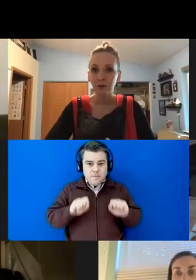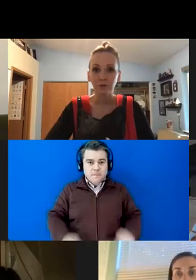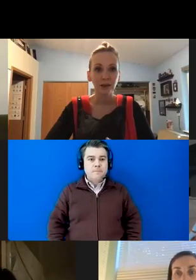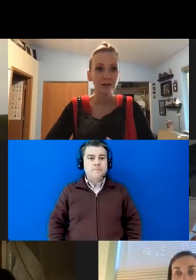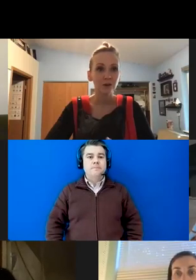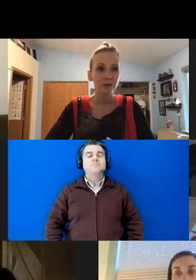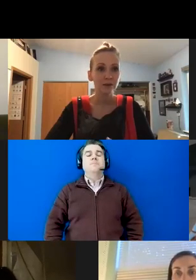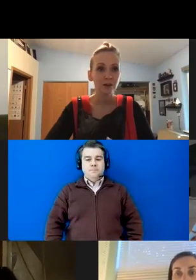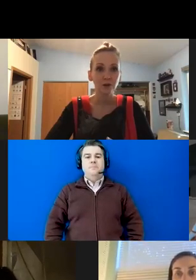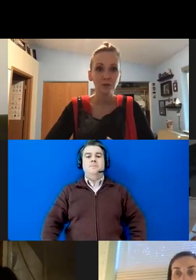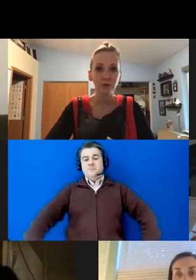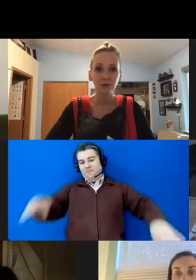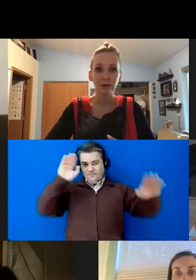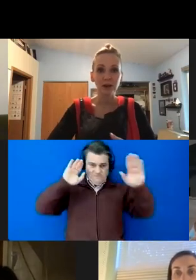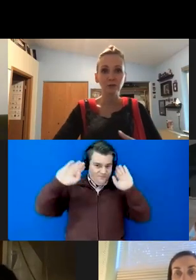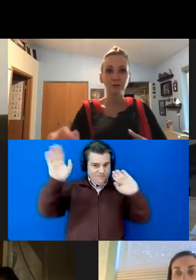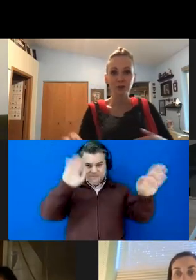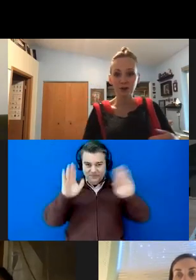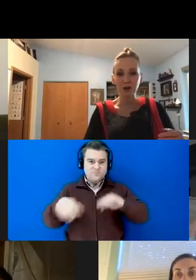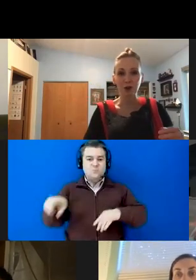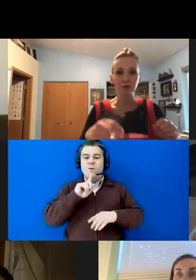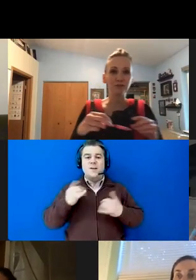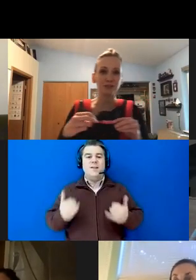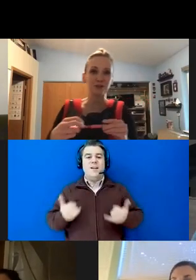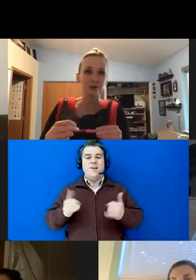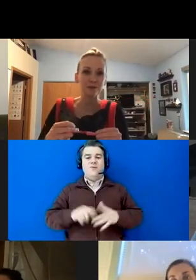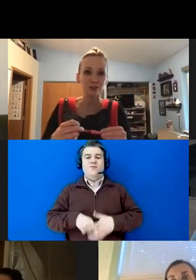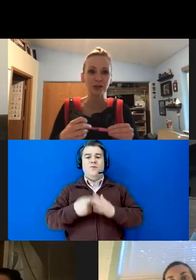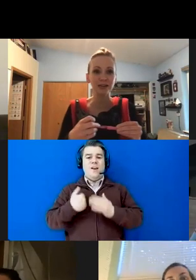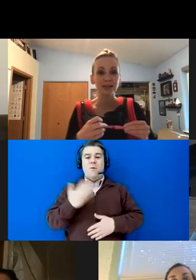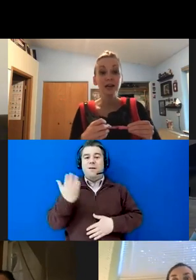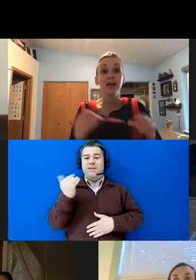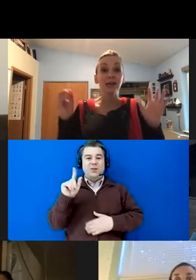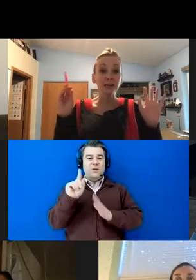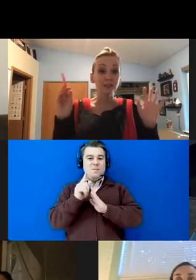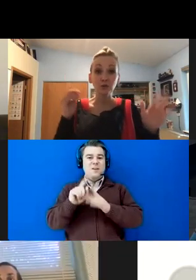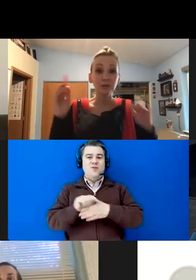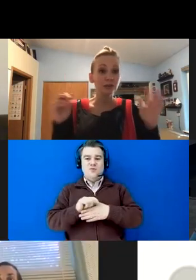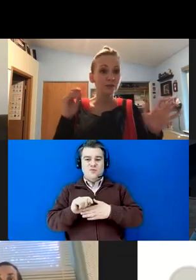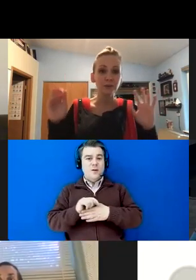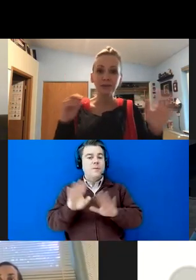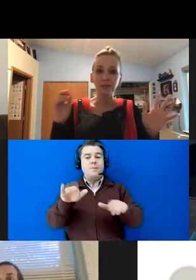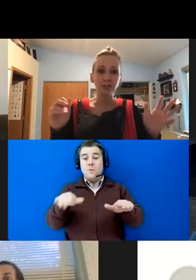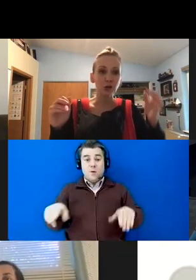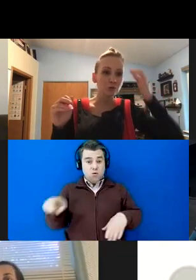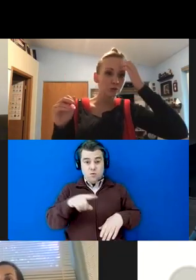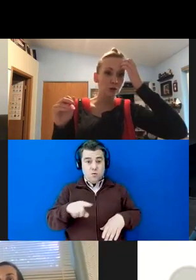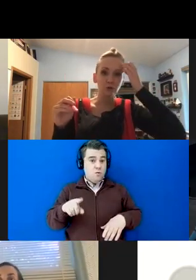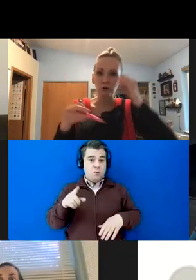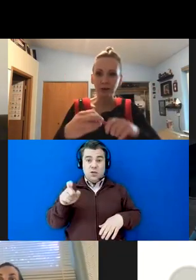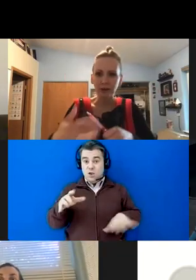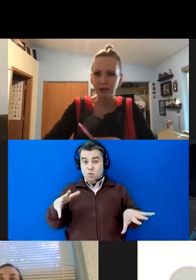And here we go. Hello, hello. You are now starting our 15 to 20 minute training. And guys, if anybody needs to